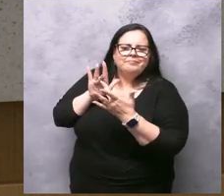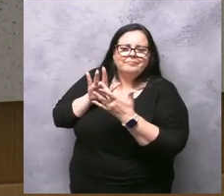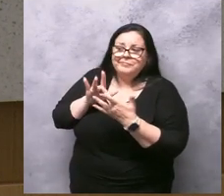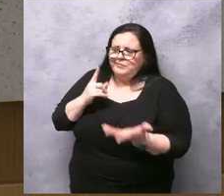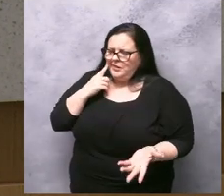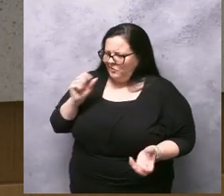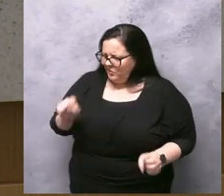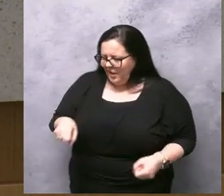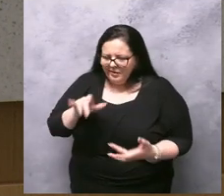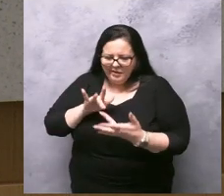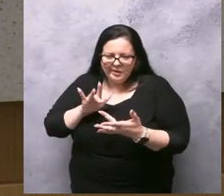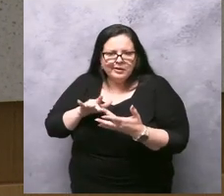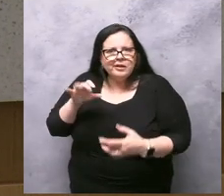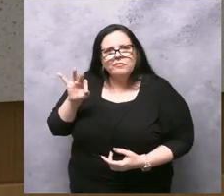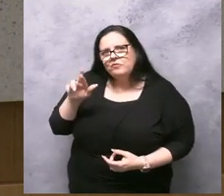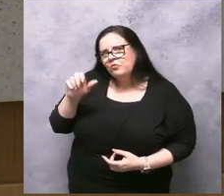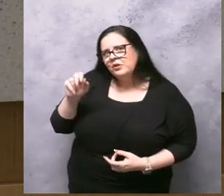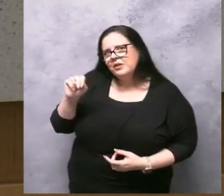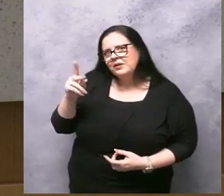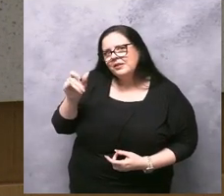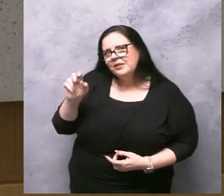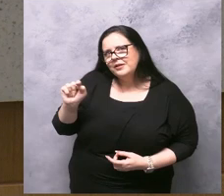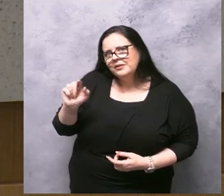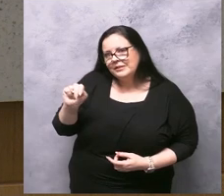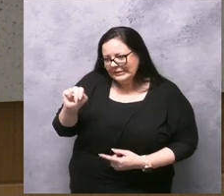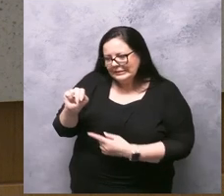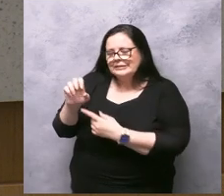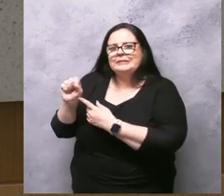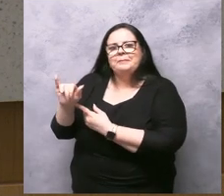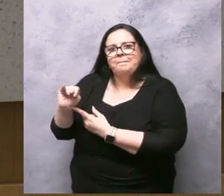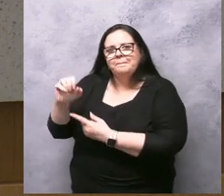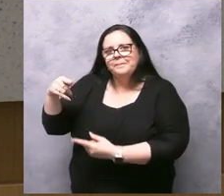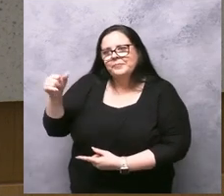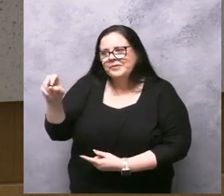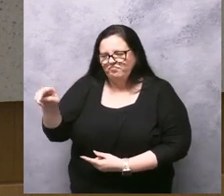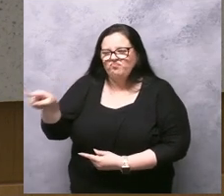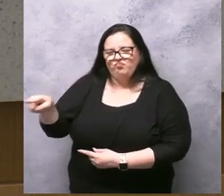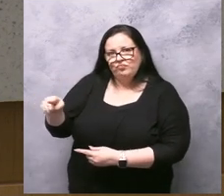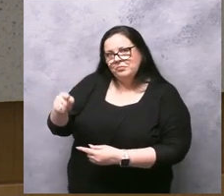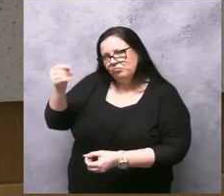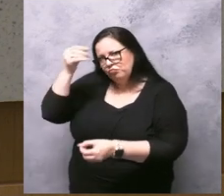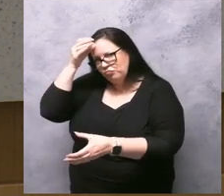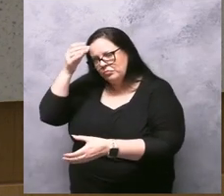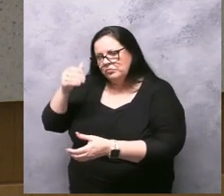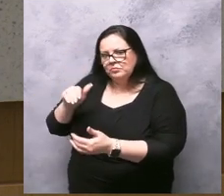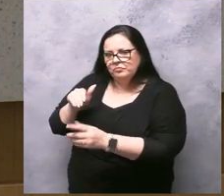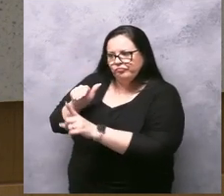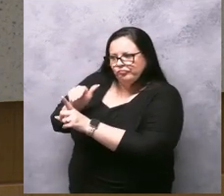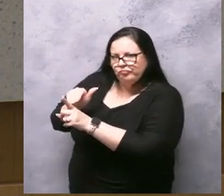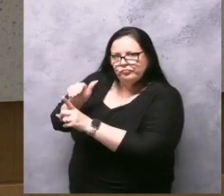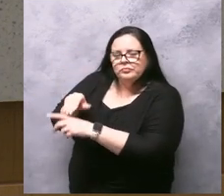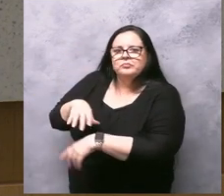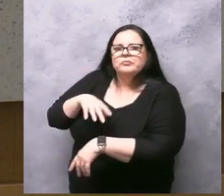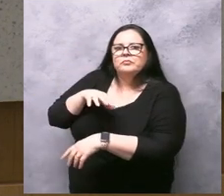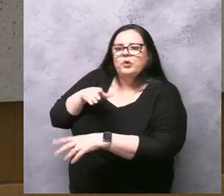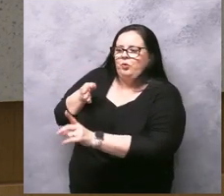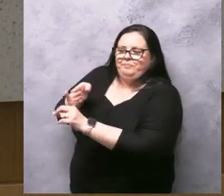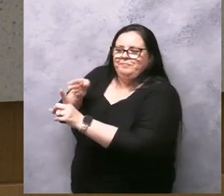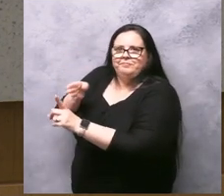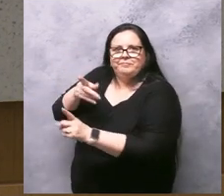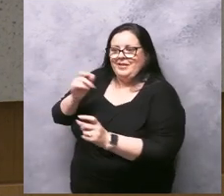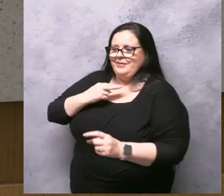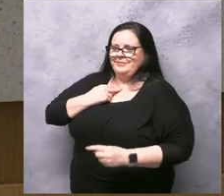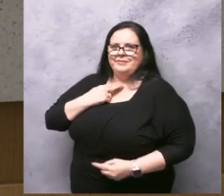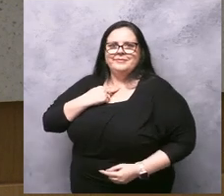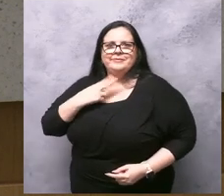could contact Franklin Simpson, and he would definitely make sure it gets to the right place. I'm bringing a bunch of ties, anything you can think